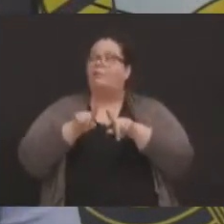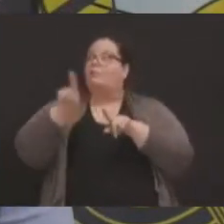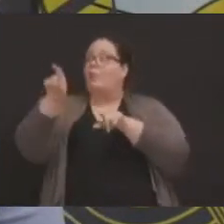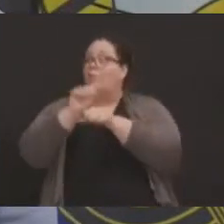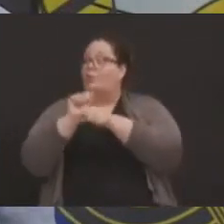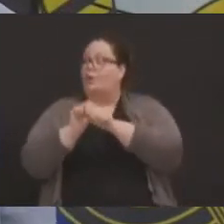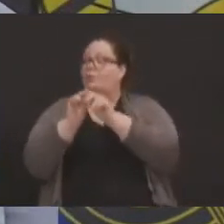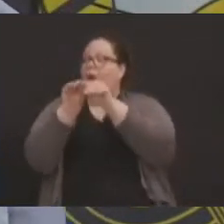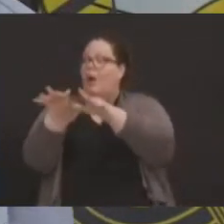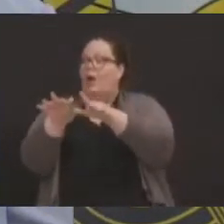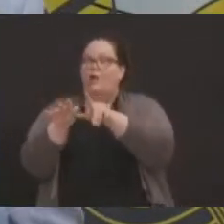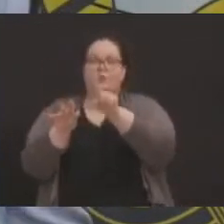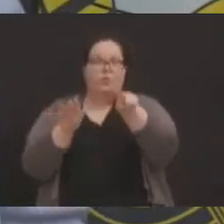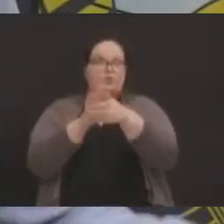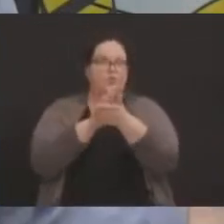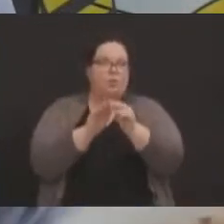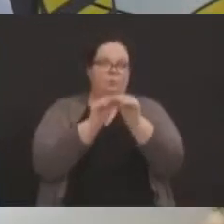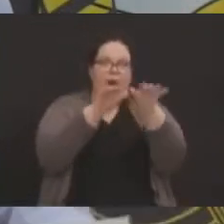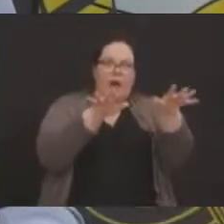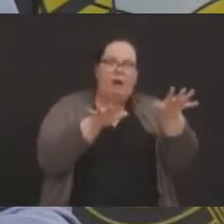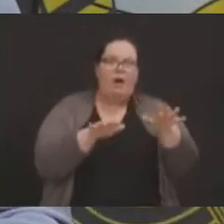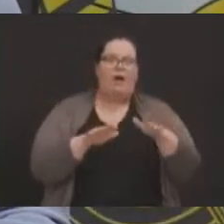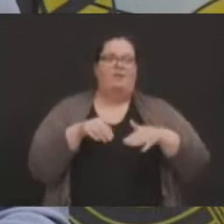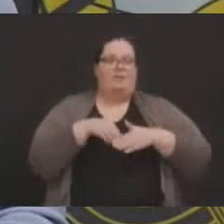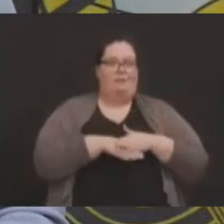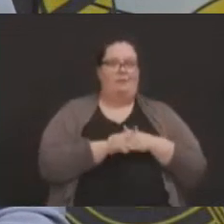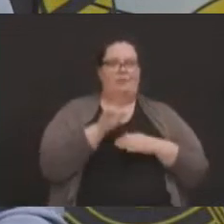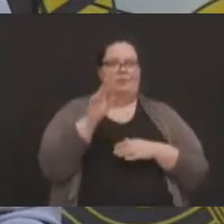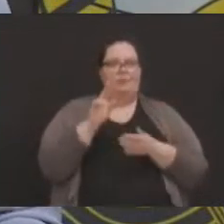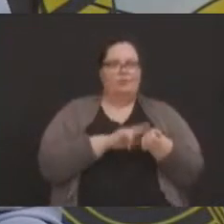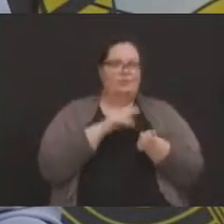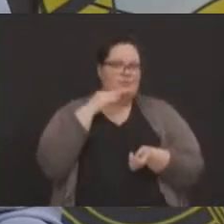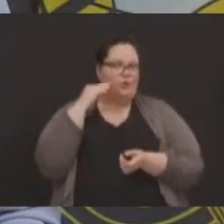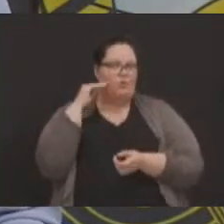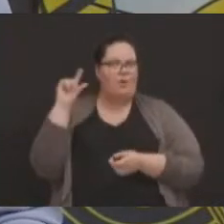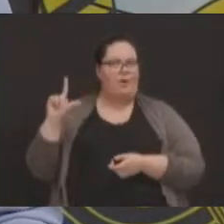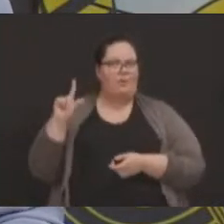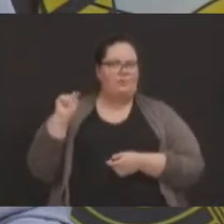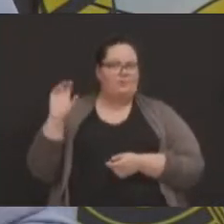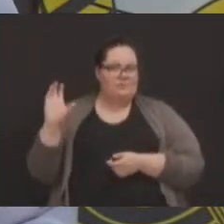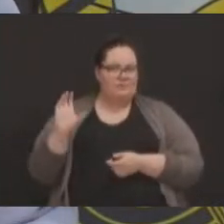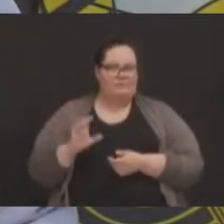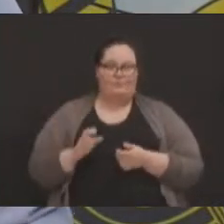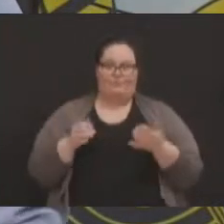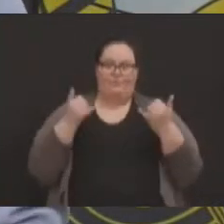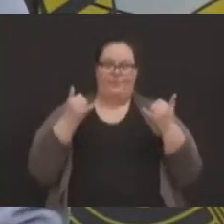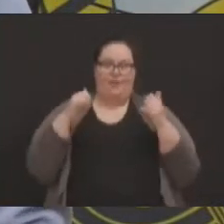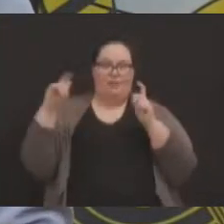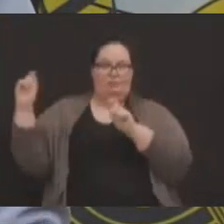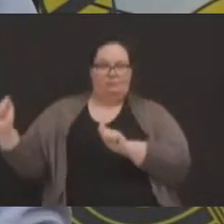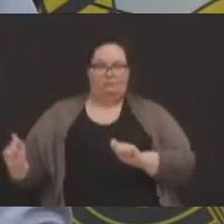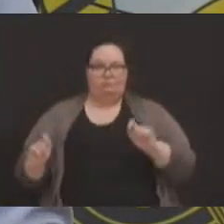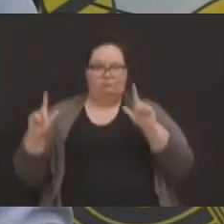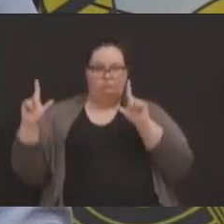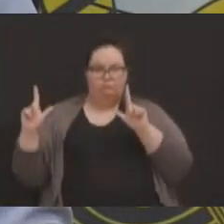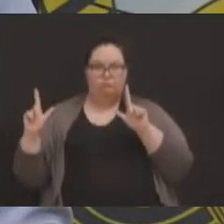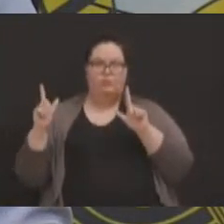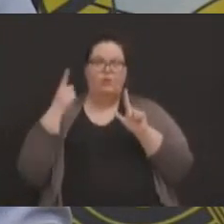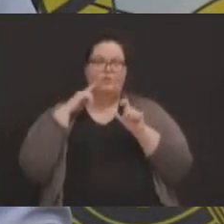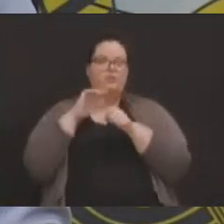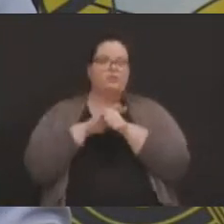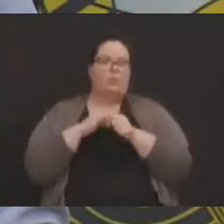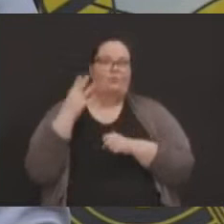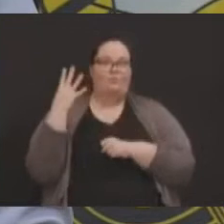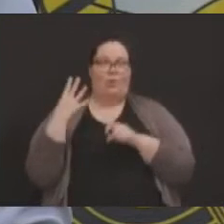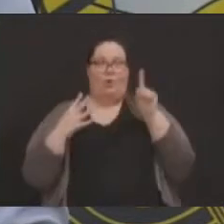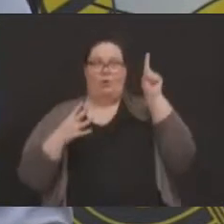for Zone 4. Alors, regardons maintenant ce qui se passe dans la zone 4, où le nombre de cas a augmenté en flèche au cours